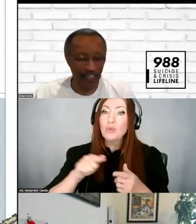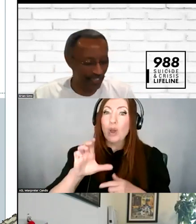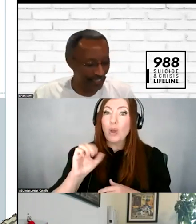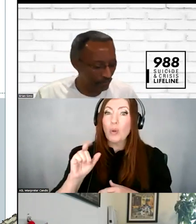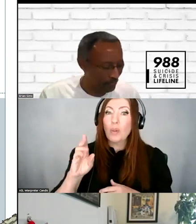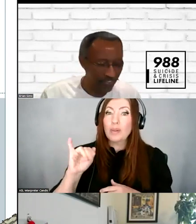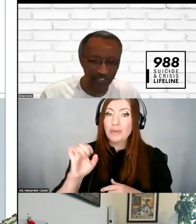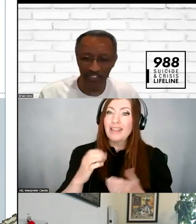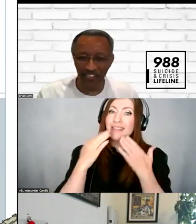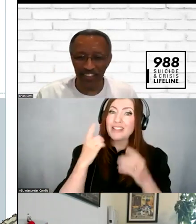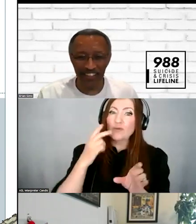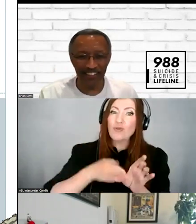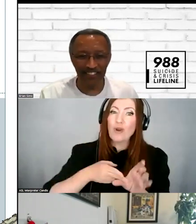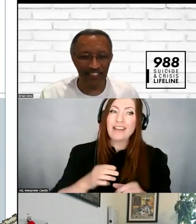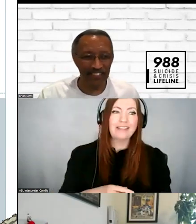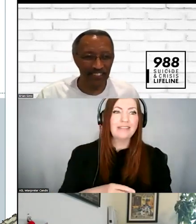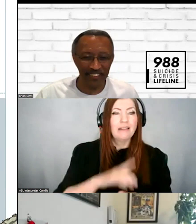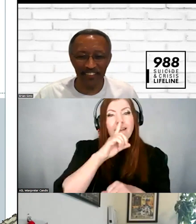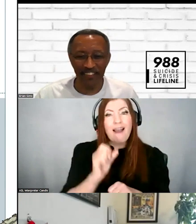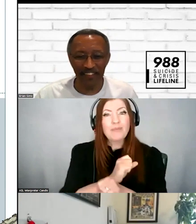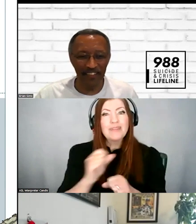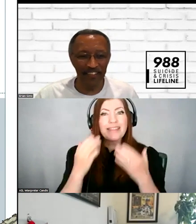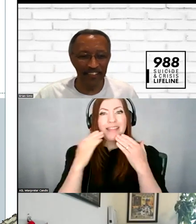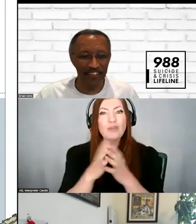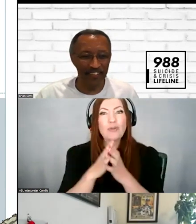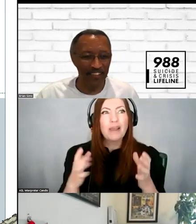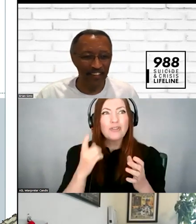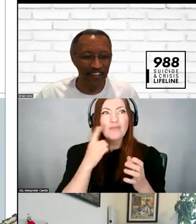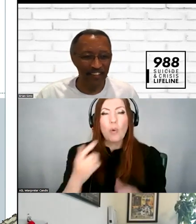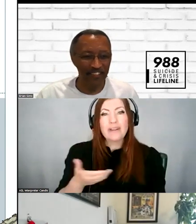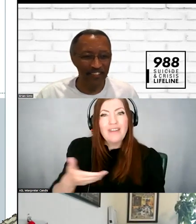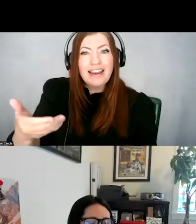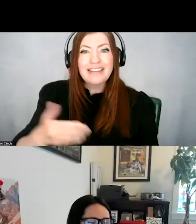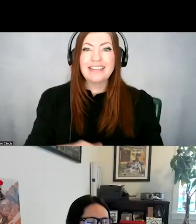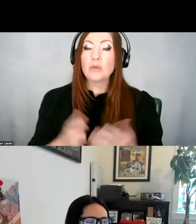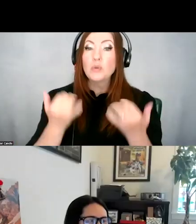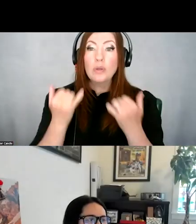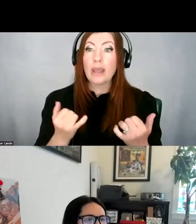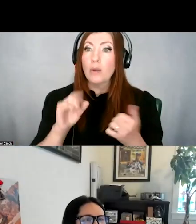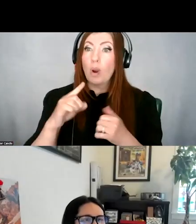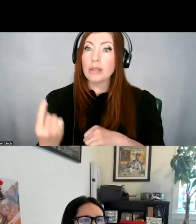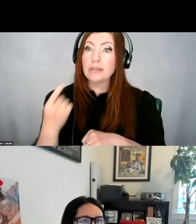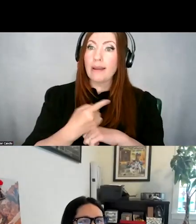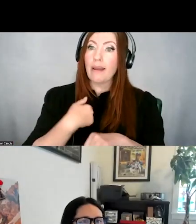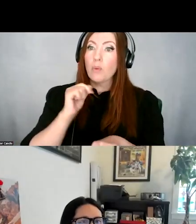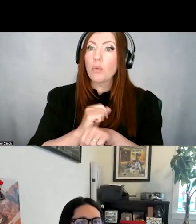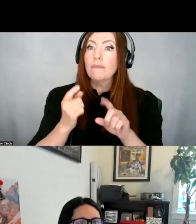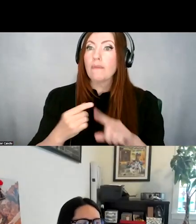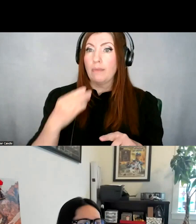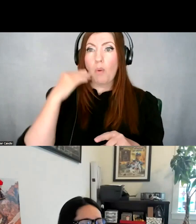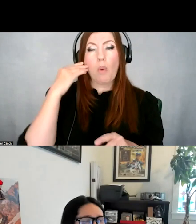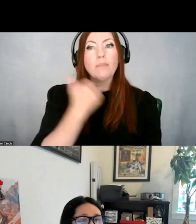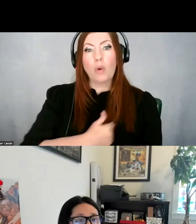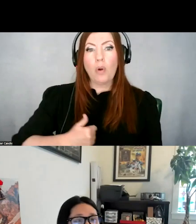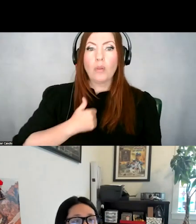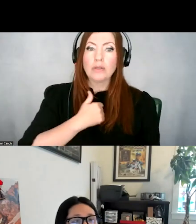for joining us. Absolutely. Thank you so much for having me. Today is one of my days that I work from home, so I